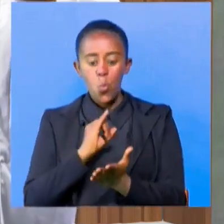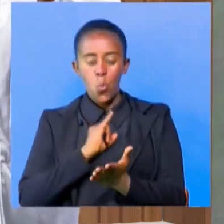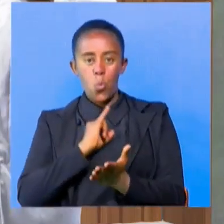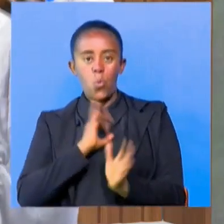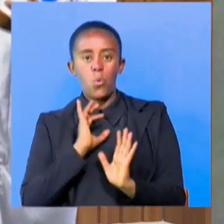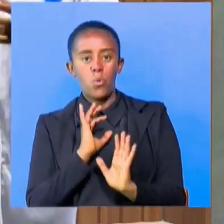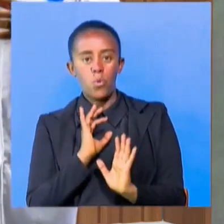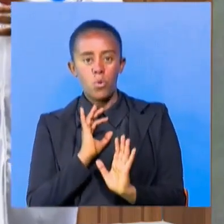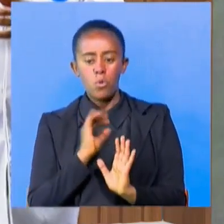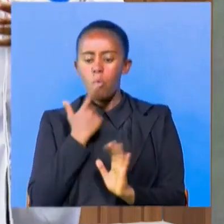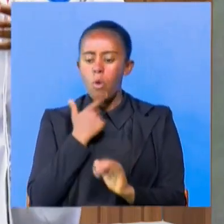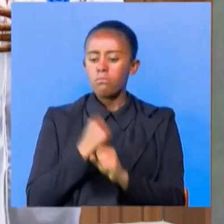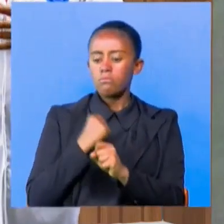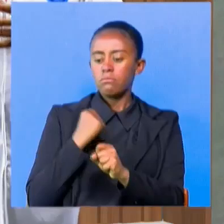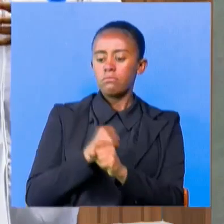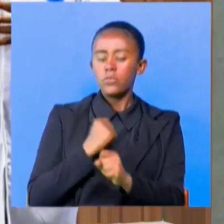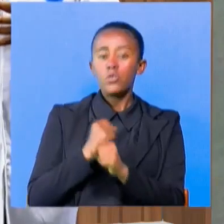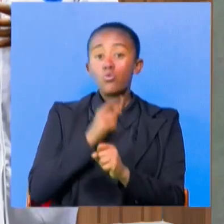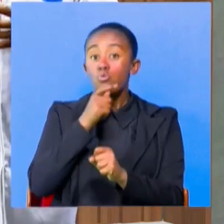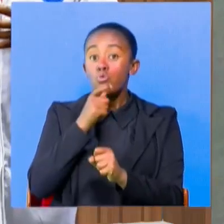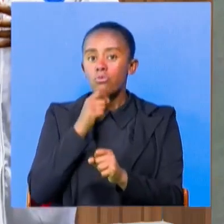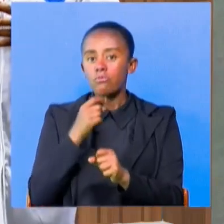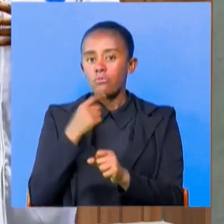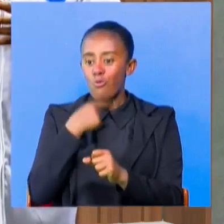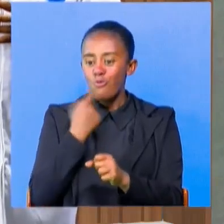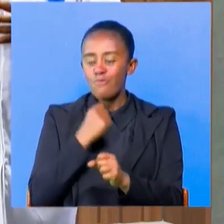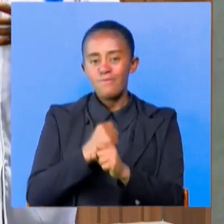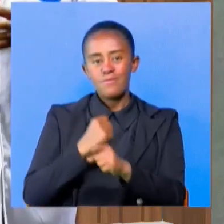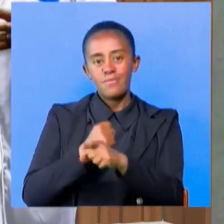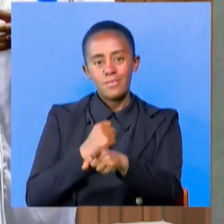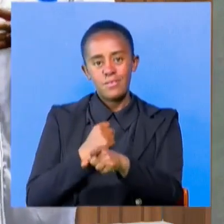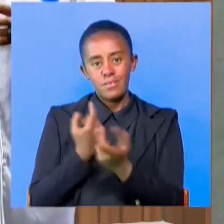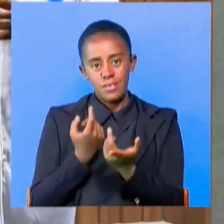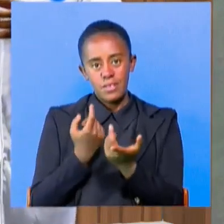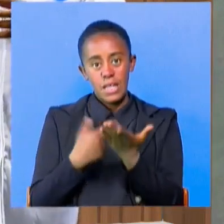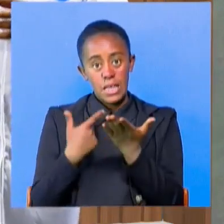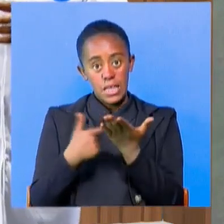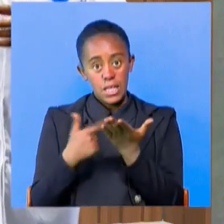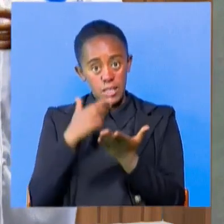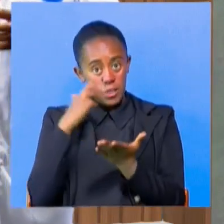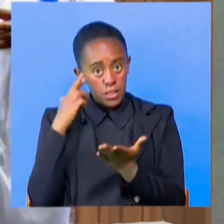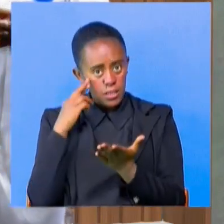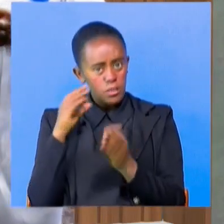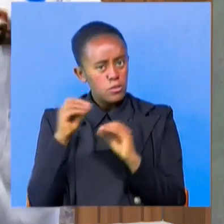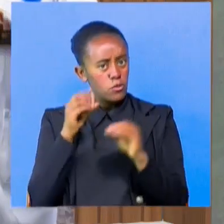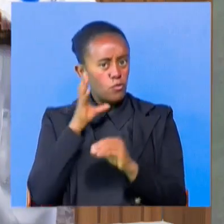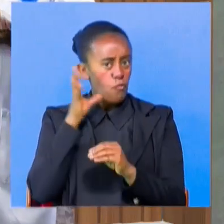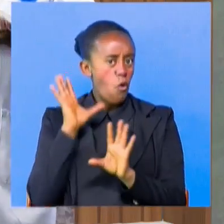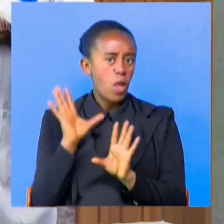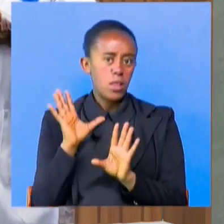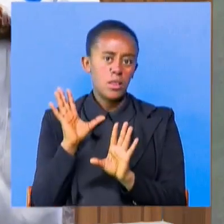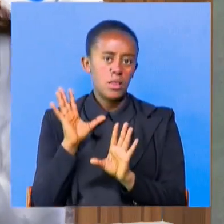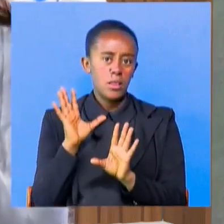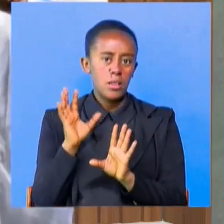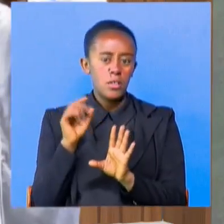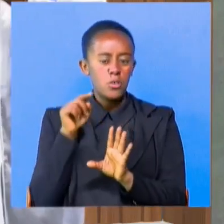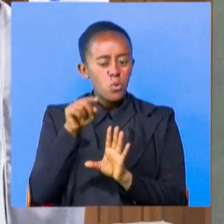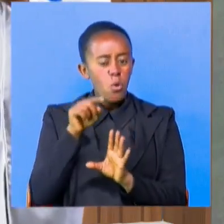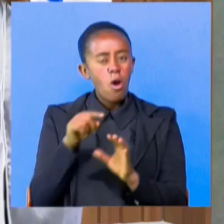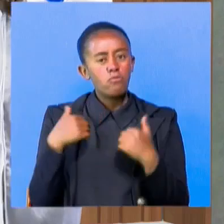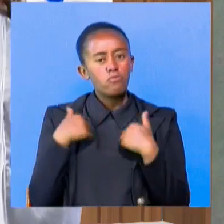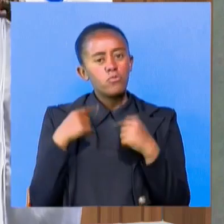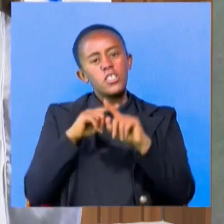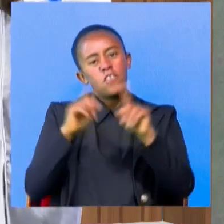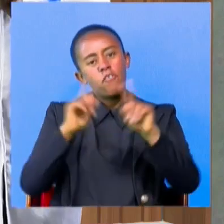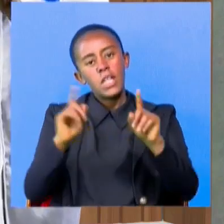is performing the action in a sentence. So in such a case, don't forget that you have to use different